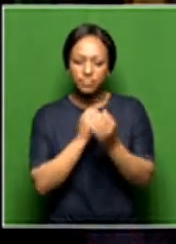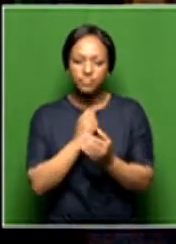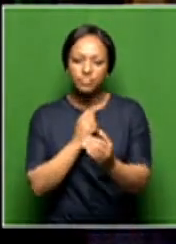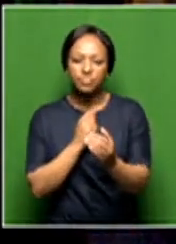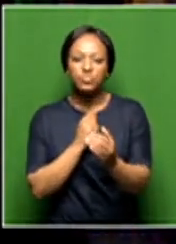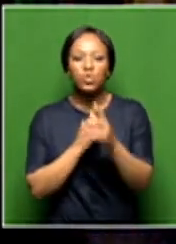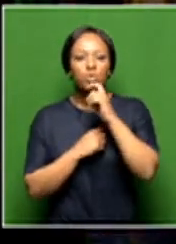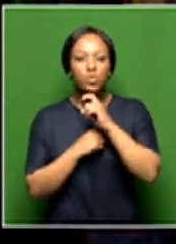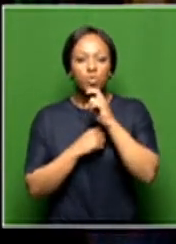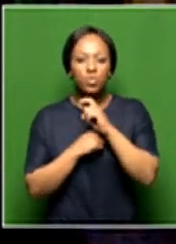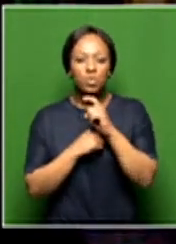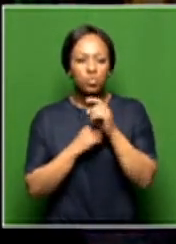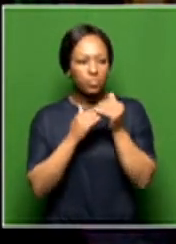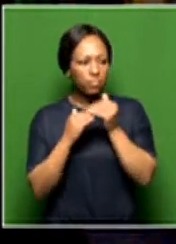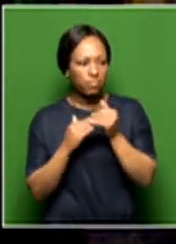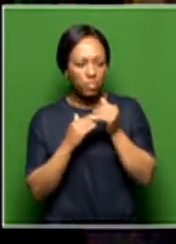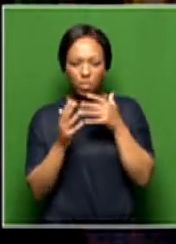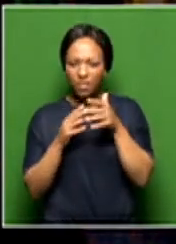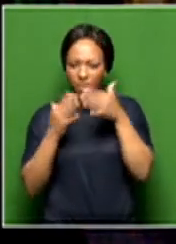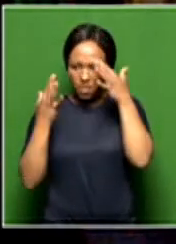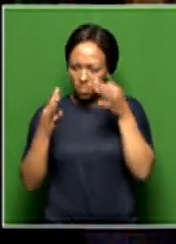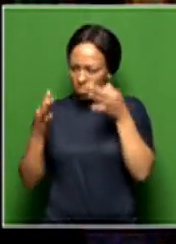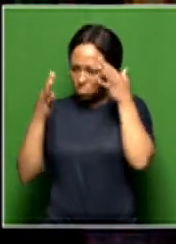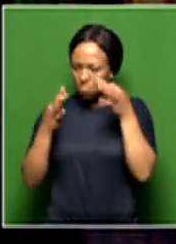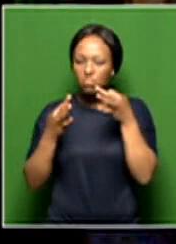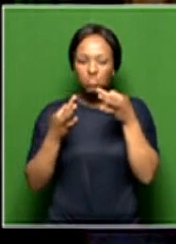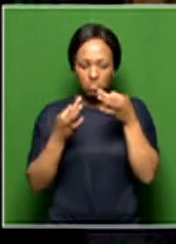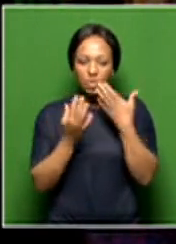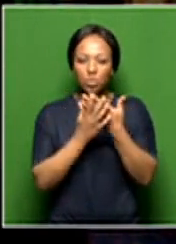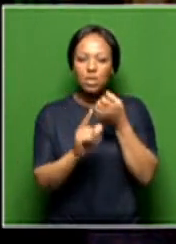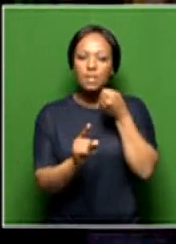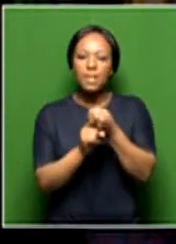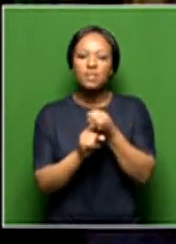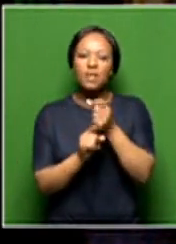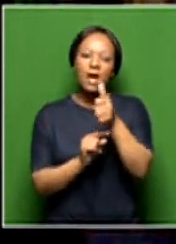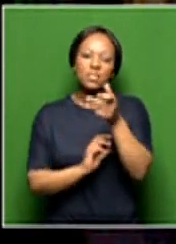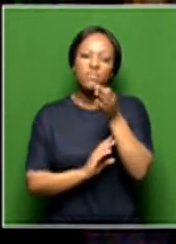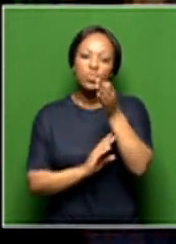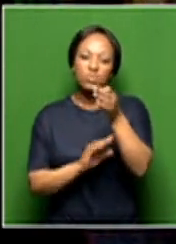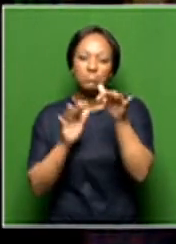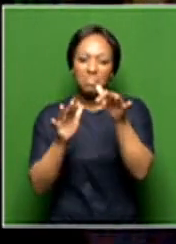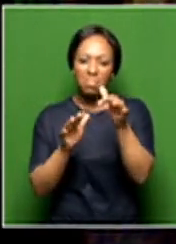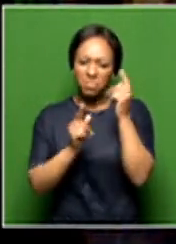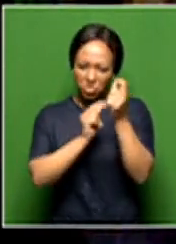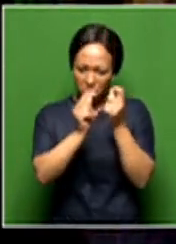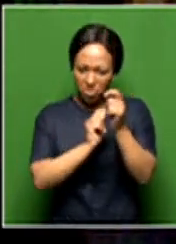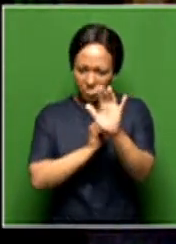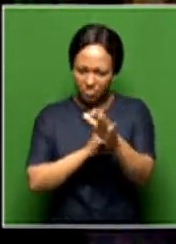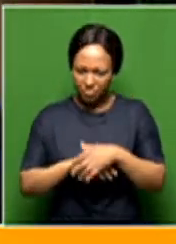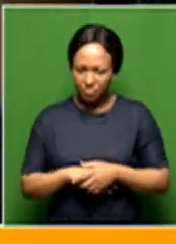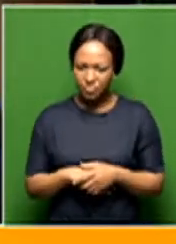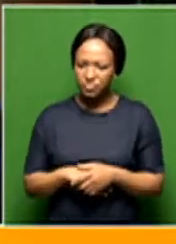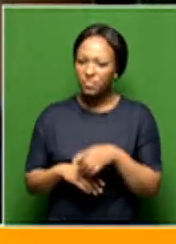make conscientious decisions that will impact generations to come. So, yeah. And